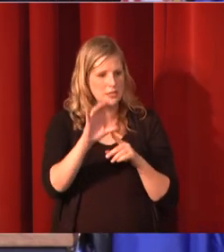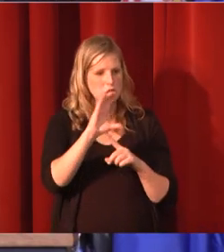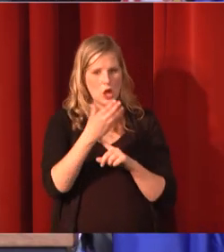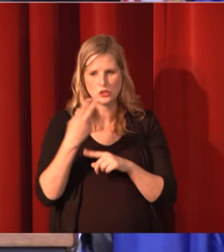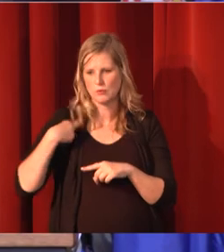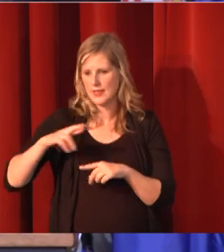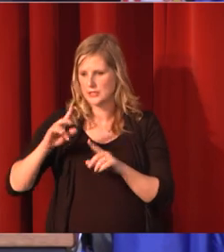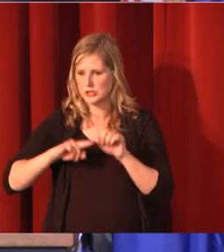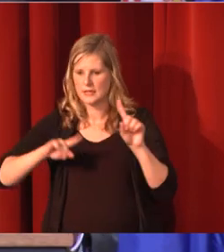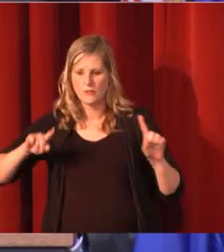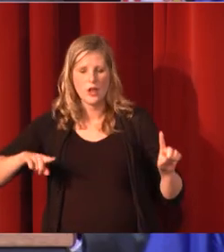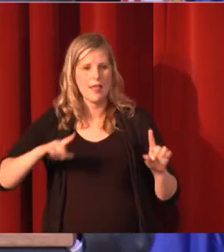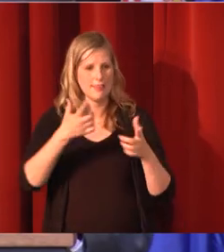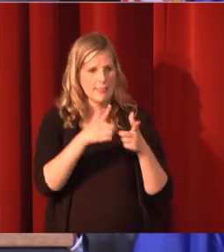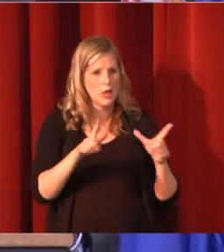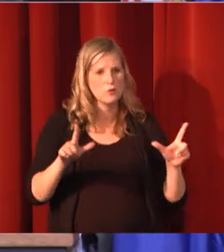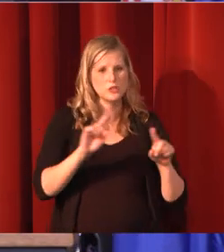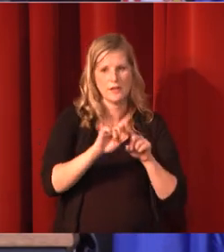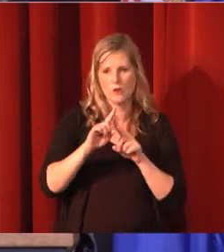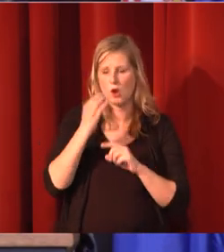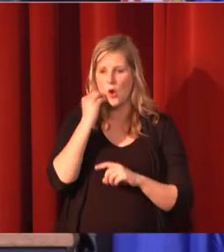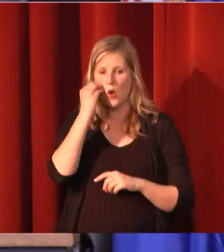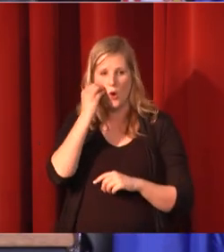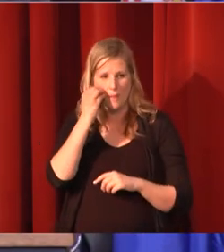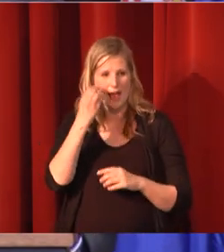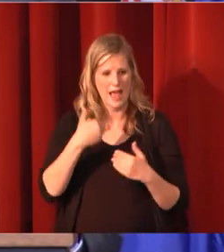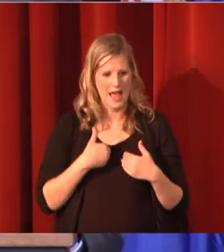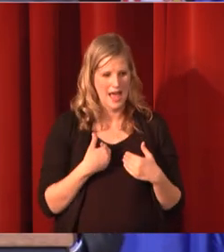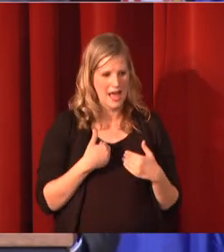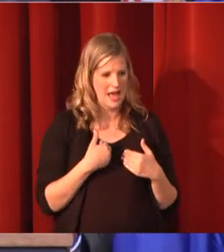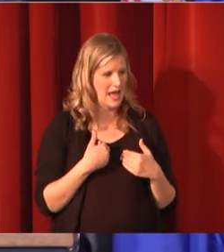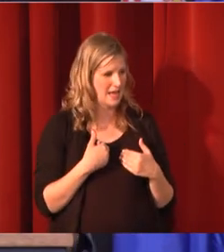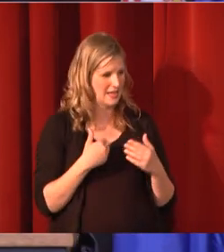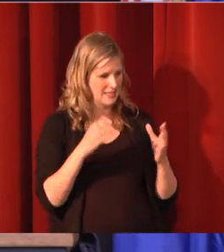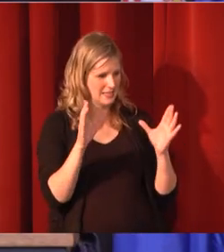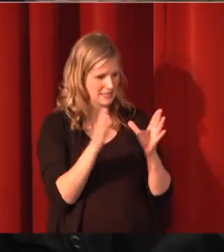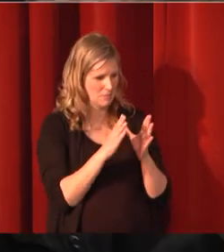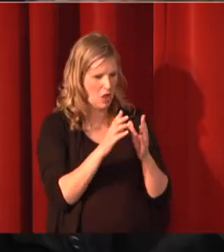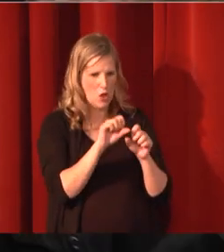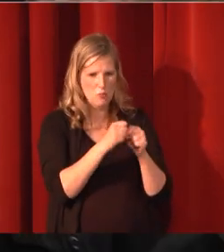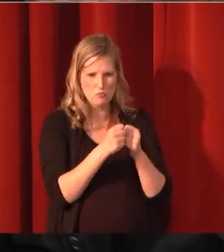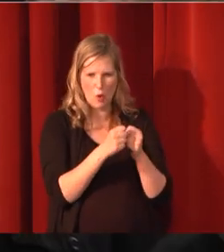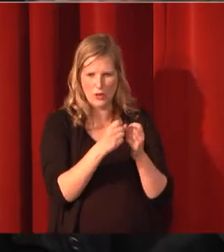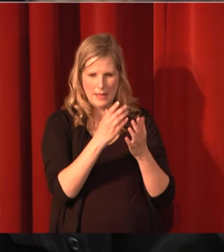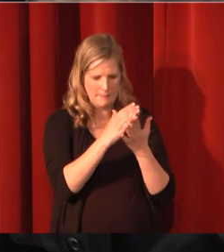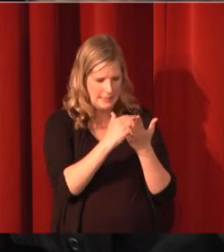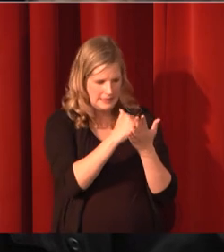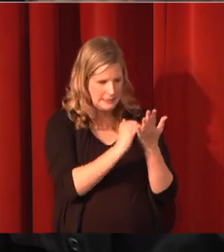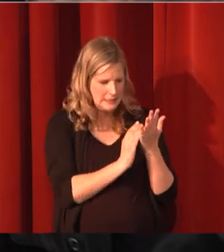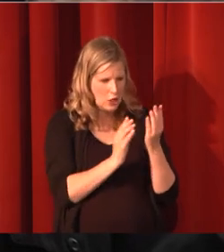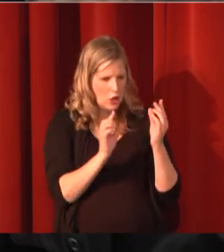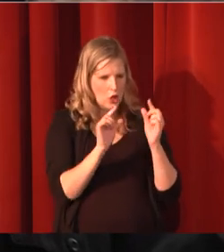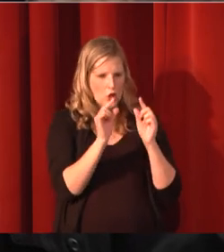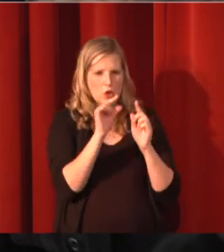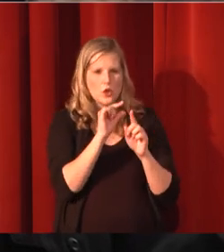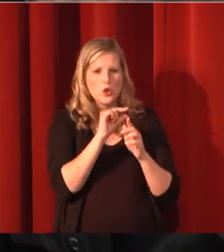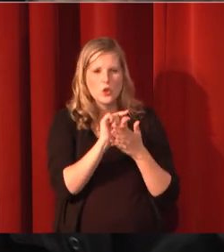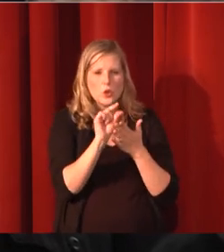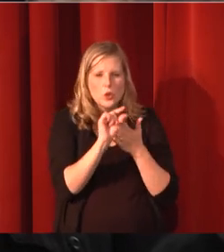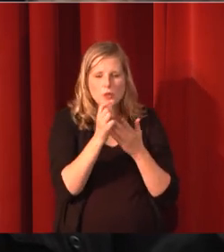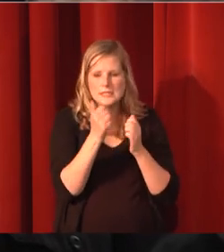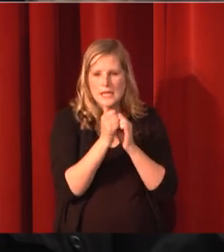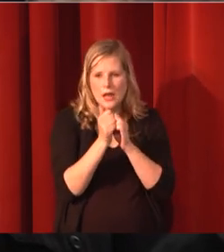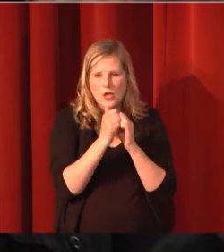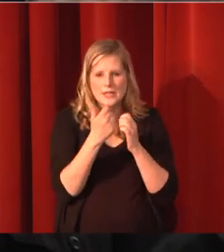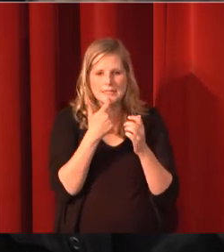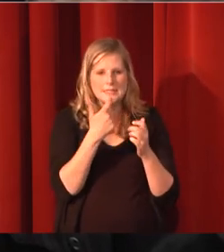and speak different languages at home took broken pieces of tile and glued them together into a vivid mosaic that reads a